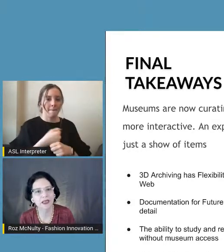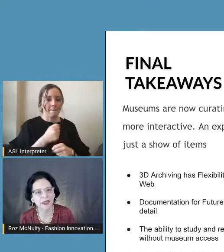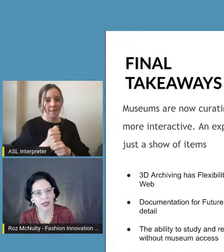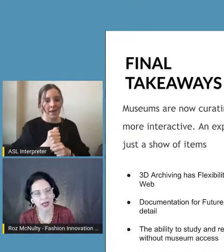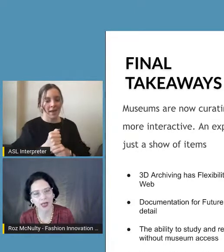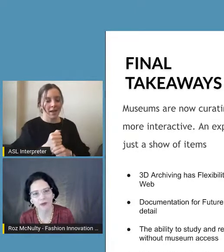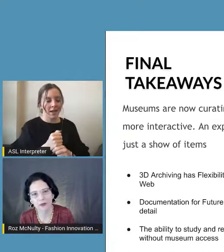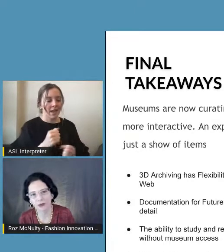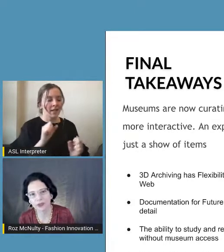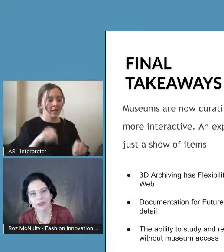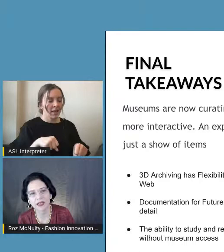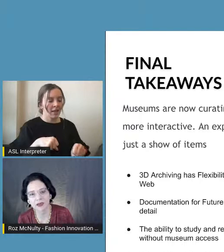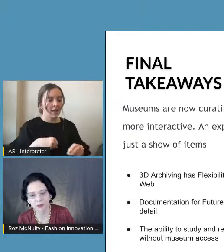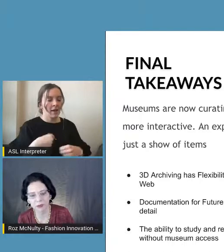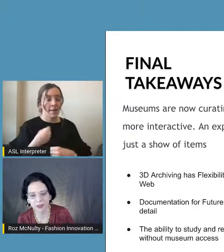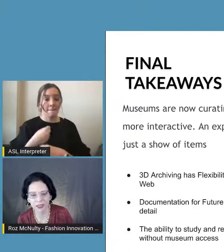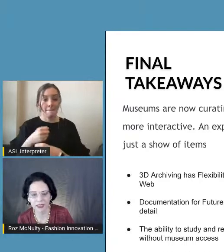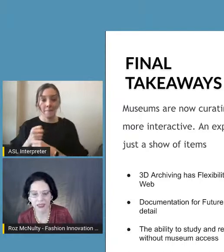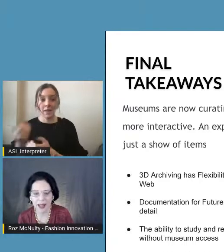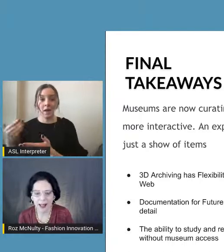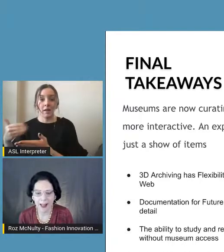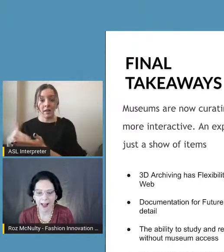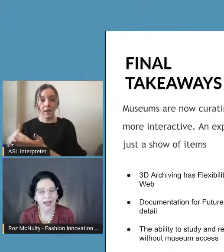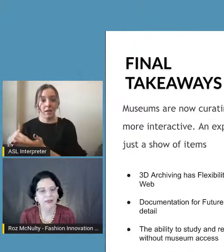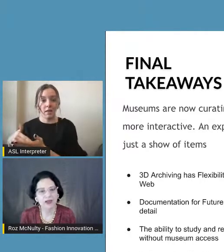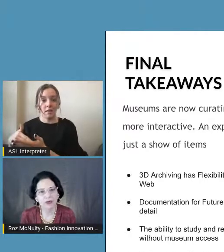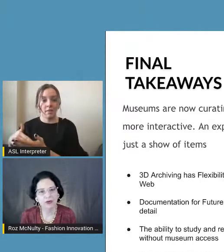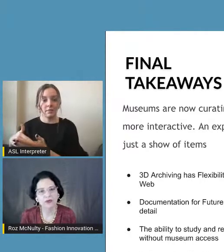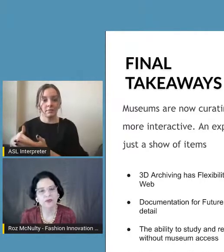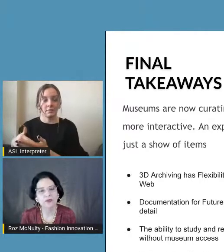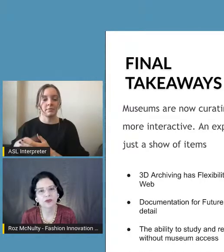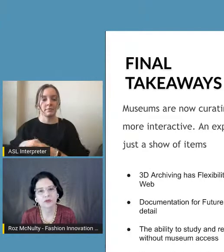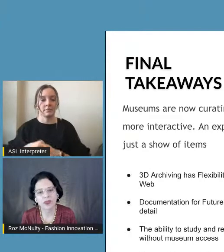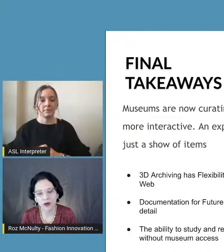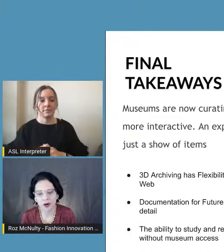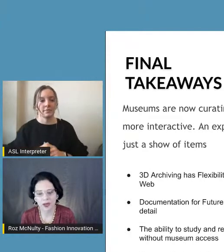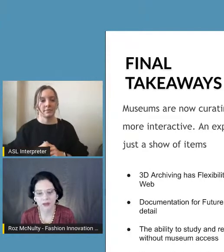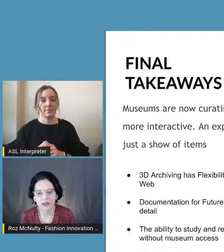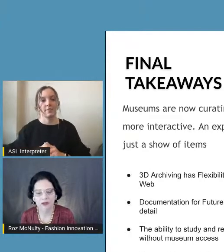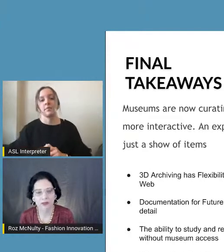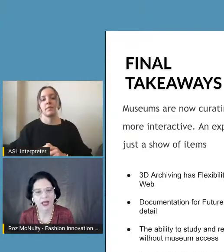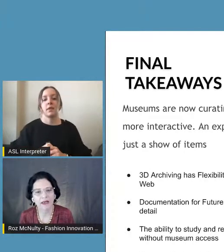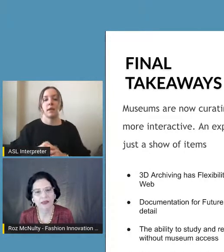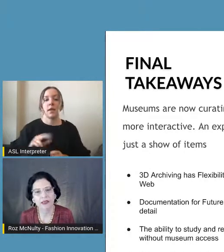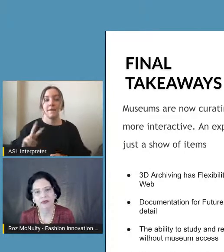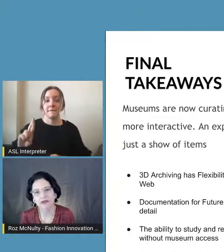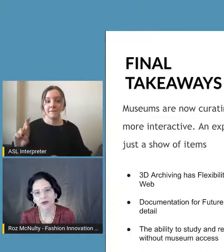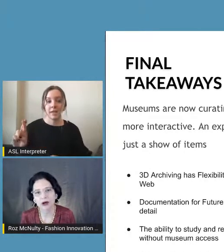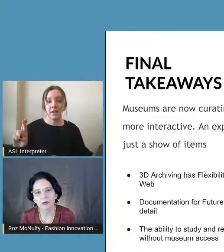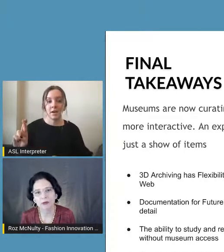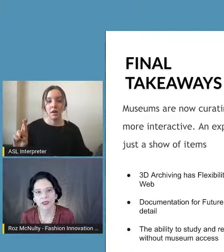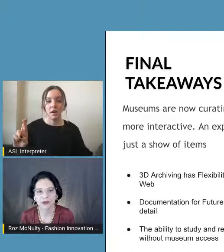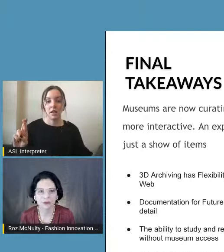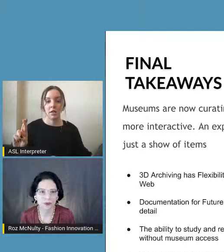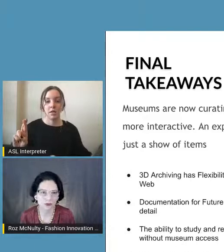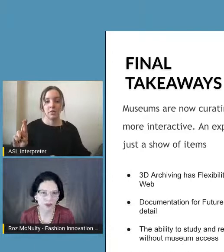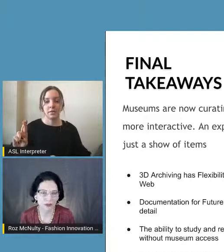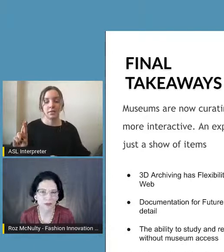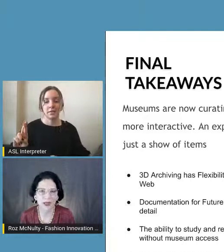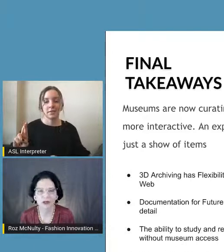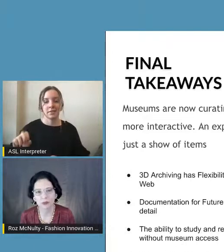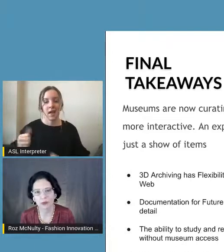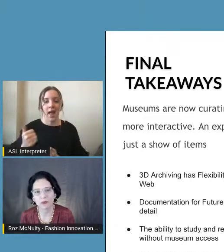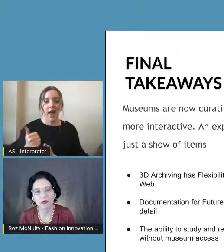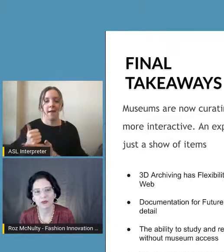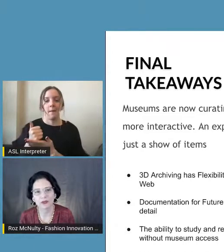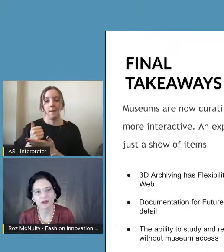is studying clothing that has been made. And then, of course, with the VR and mixed realities to complement your